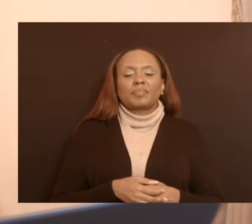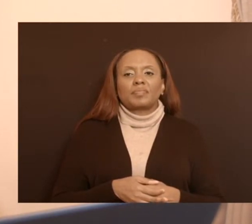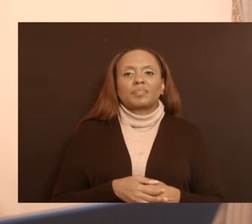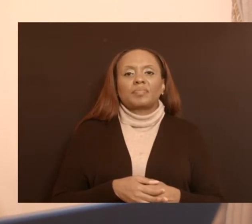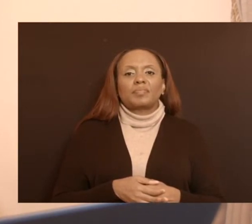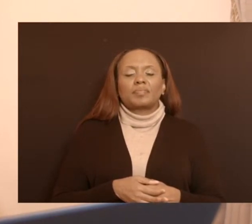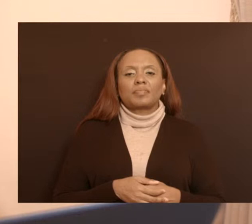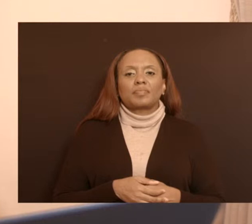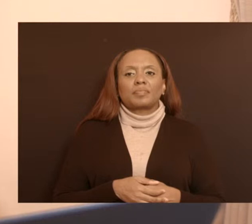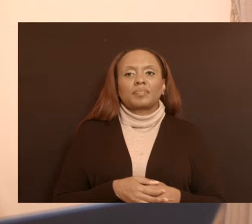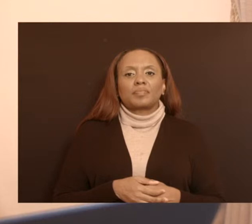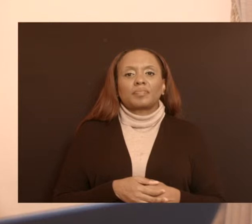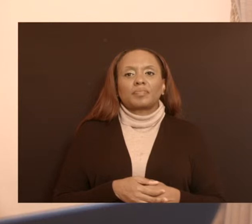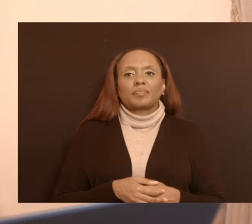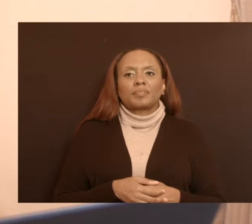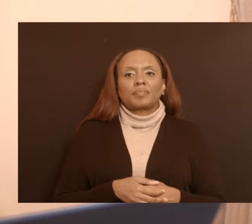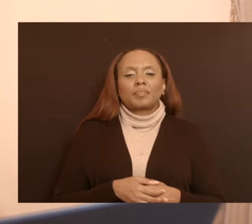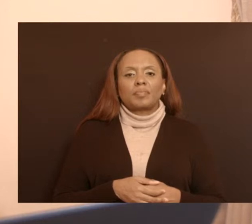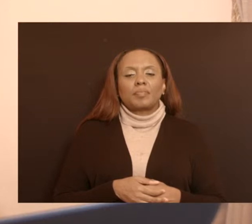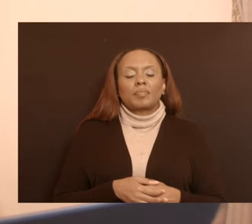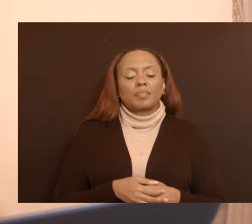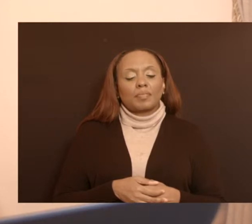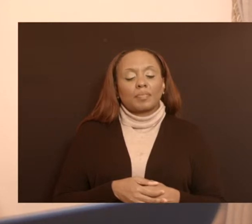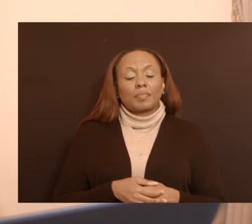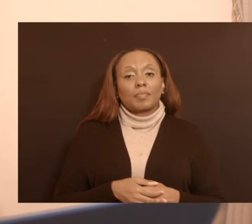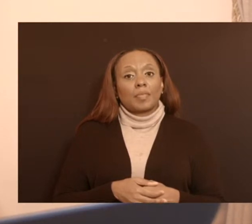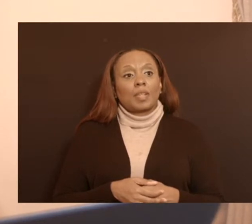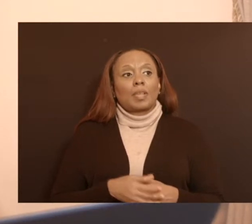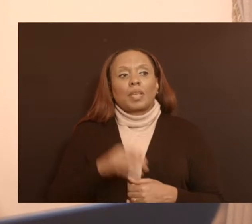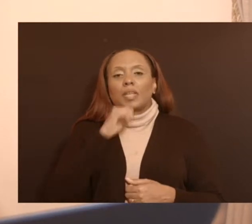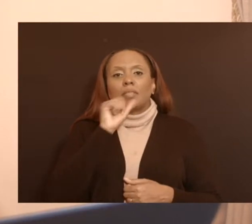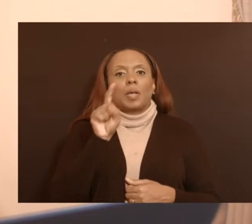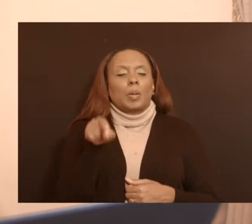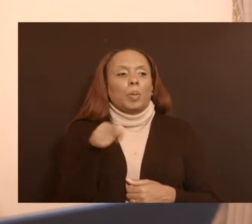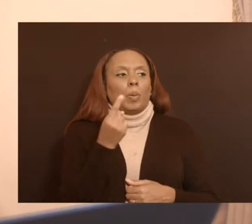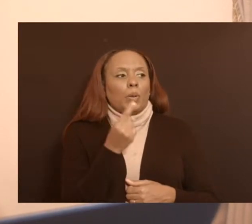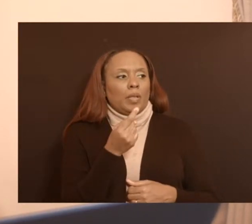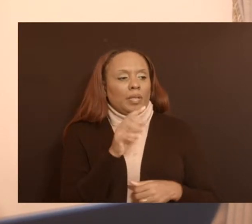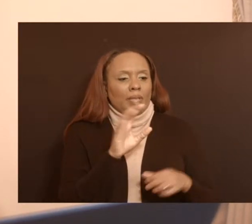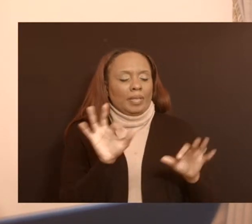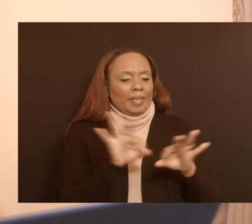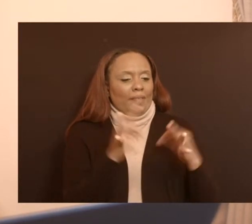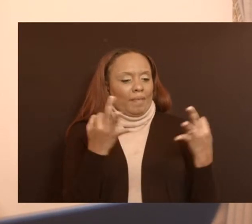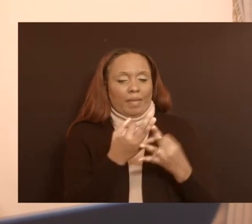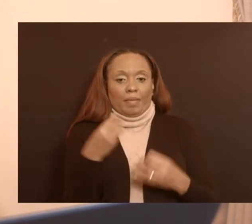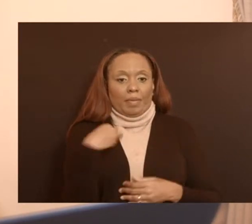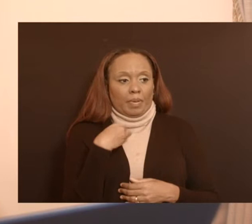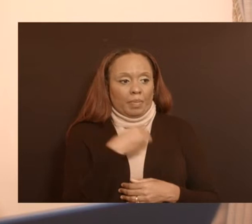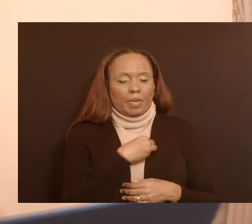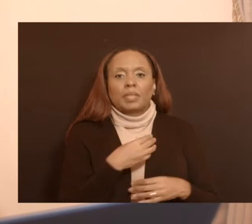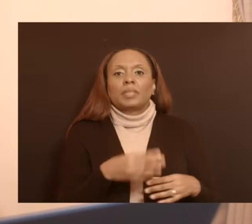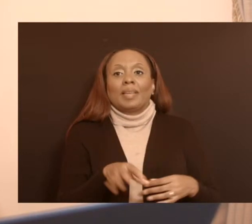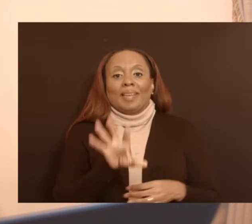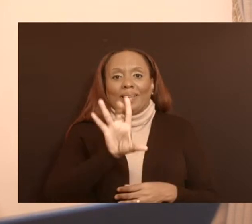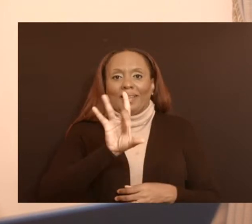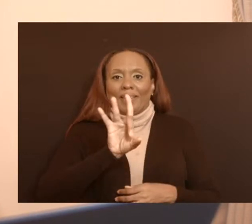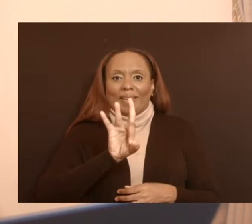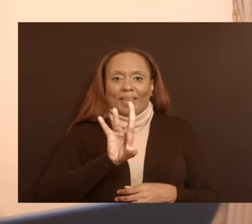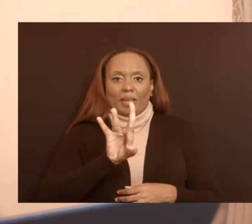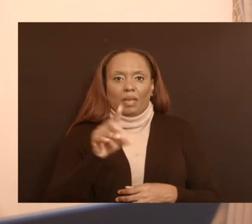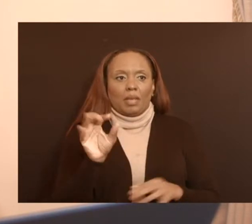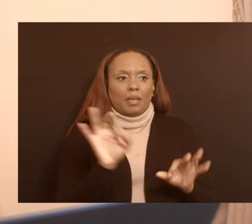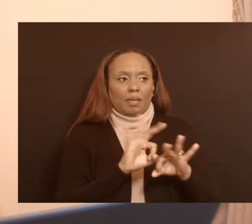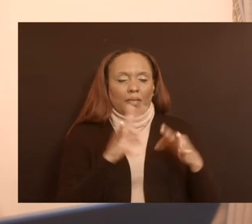reaches into other places. So there's family members, 8 persons in total,